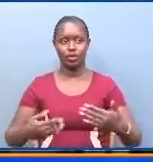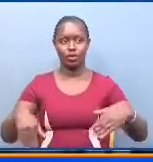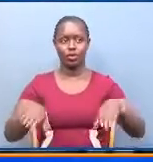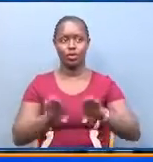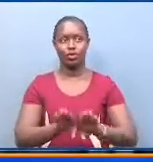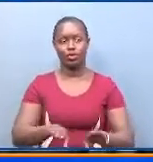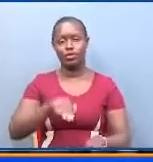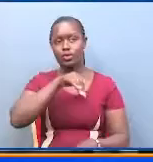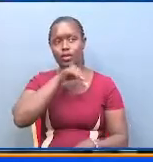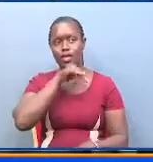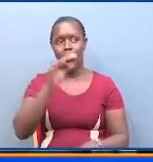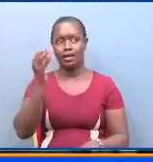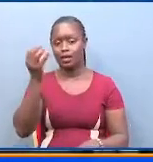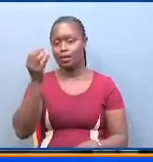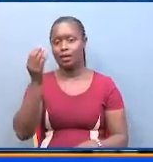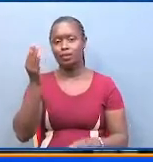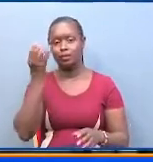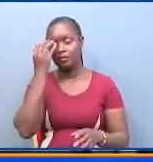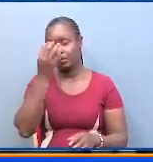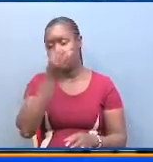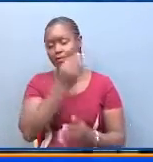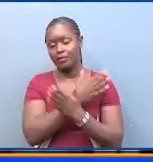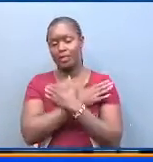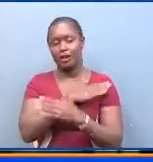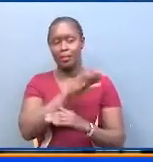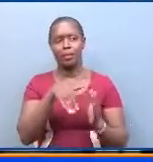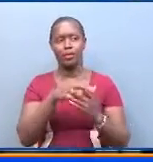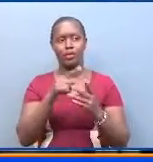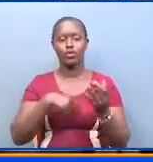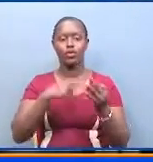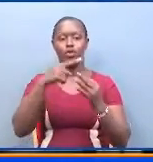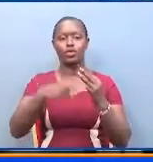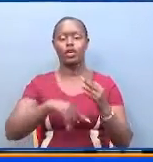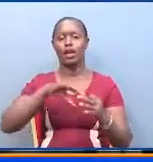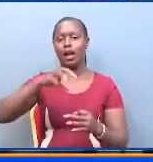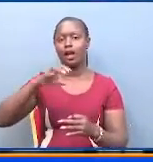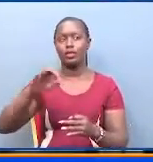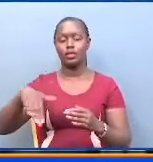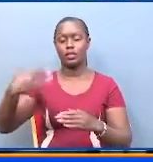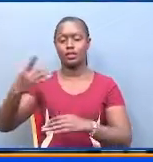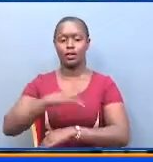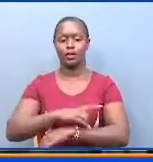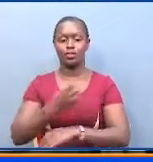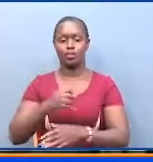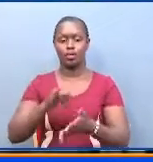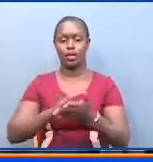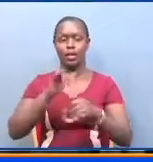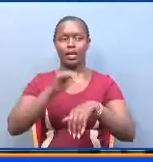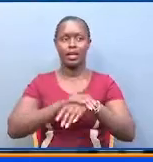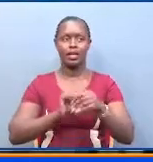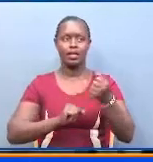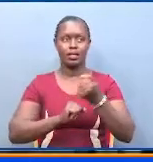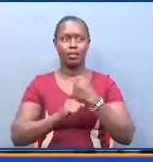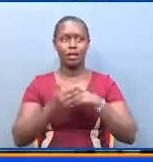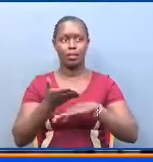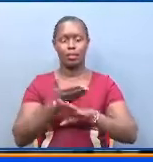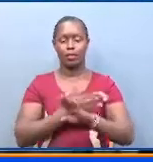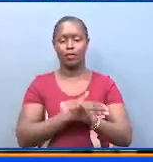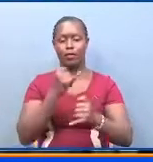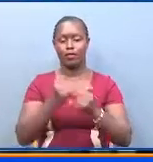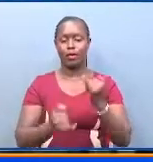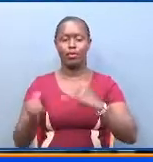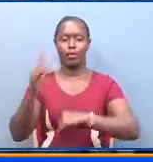his allies are traversing close to three counties every day in a bid to drum up his support before Saturday's final day